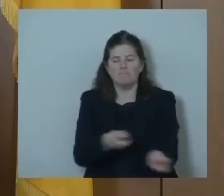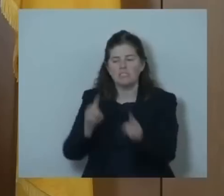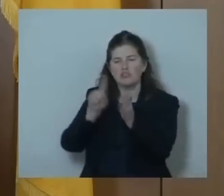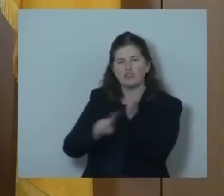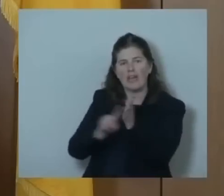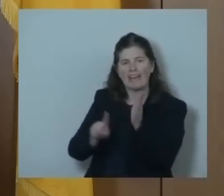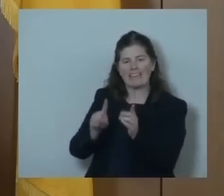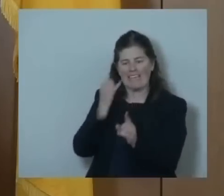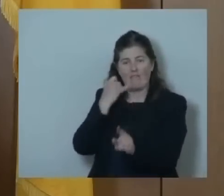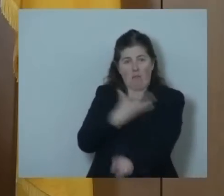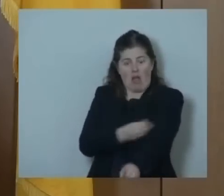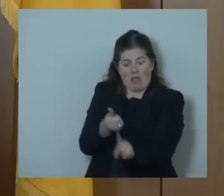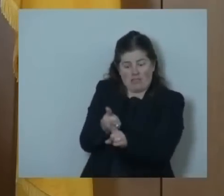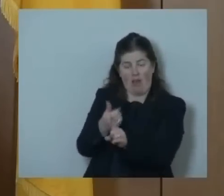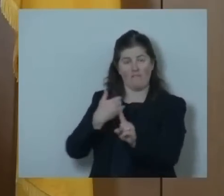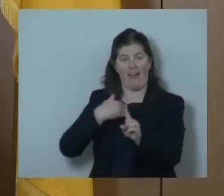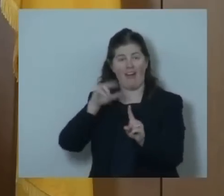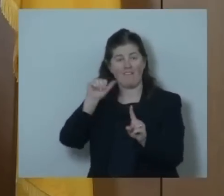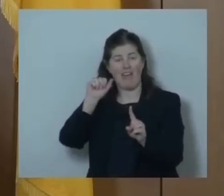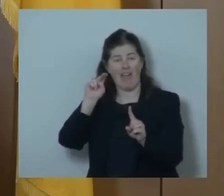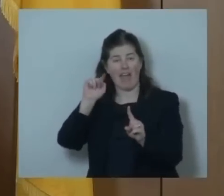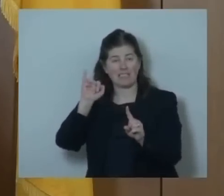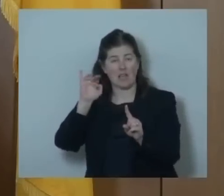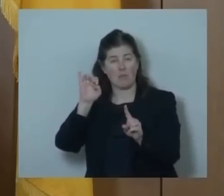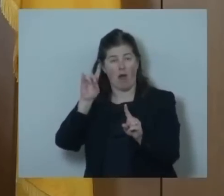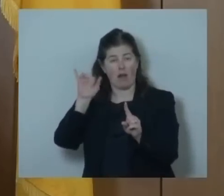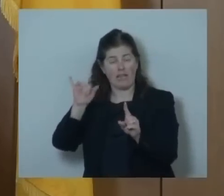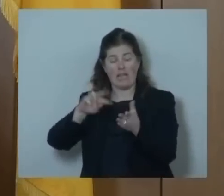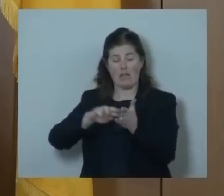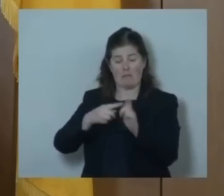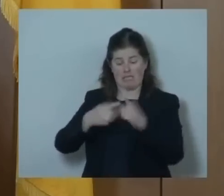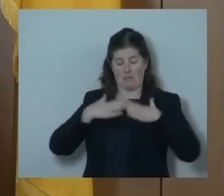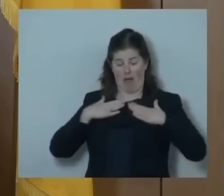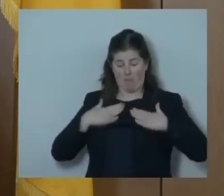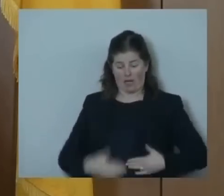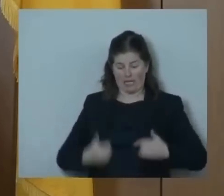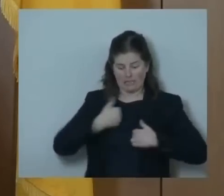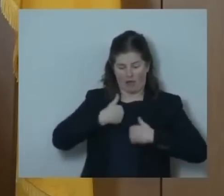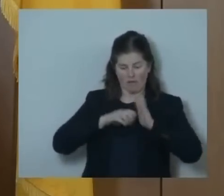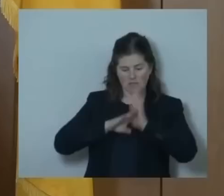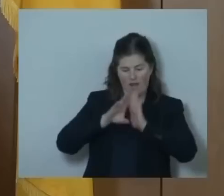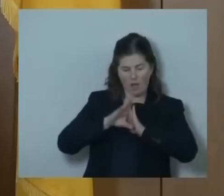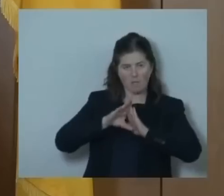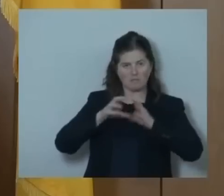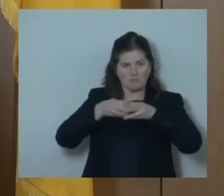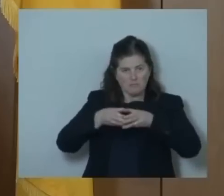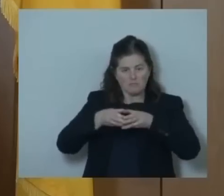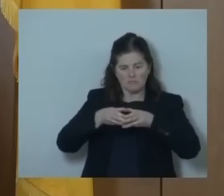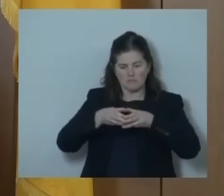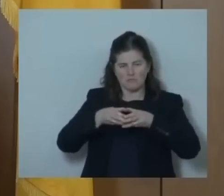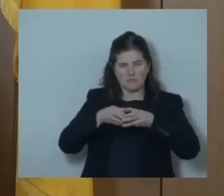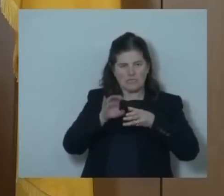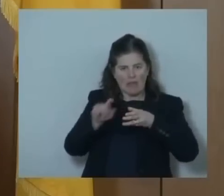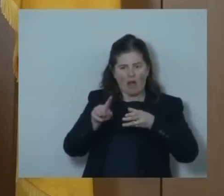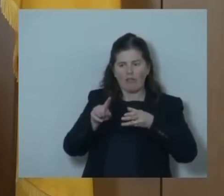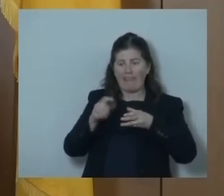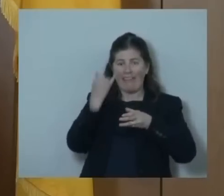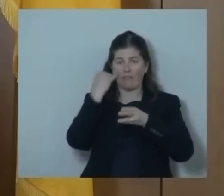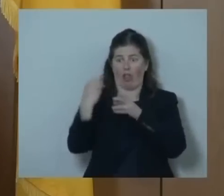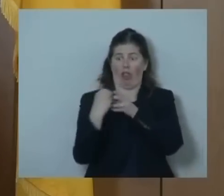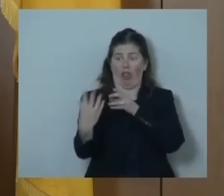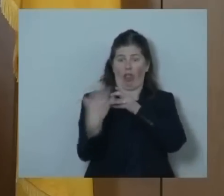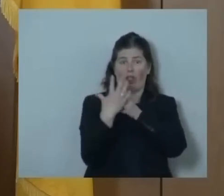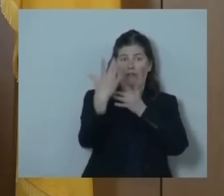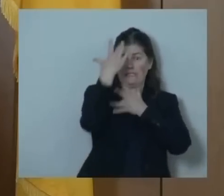antibodies in the blood that would suggest that you produce those antibodies in attacking your body, the virus, and protecting